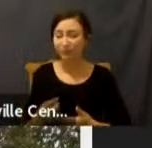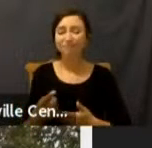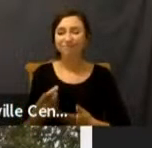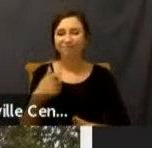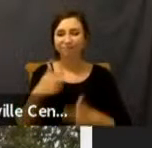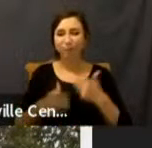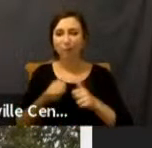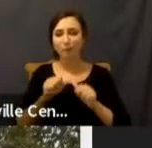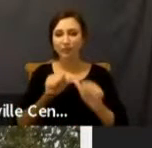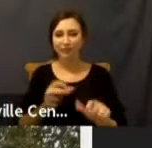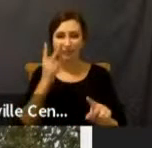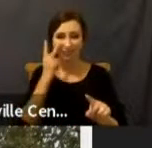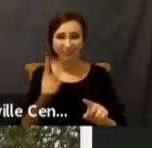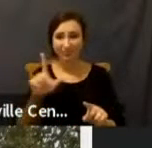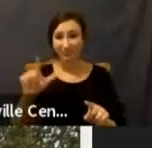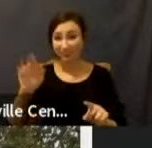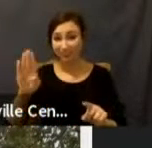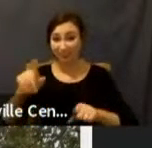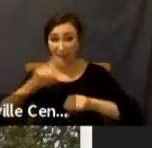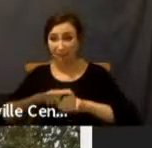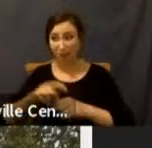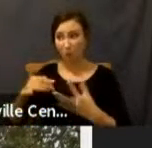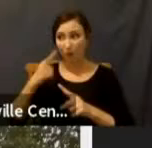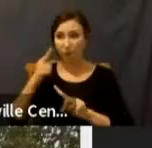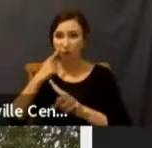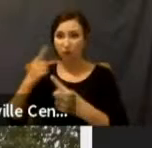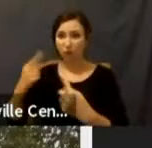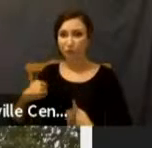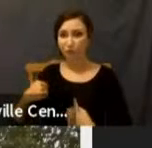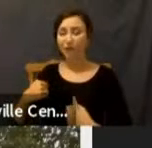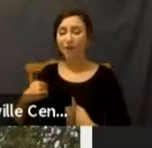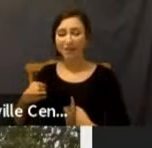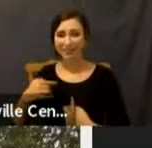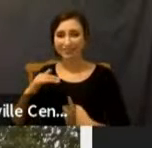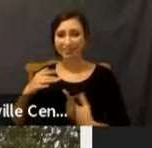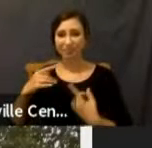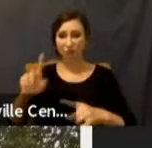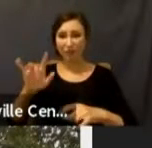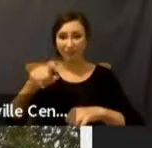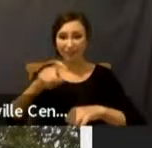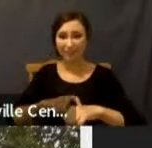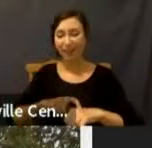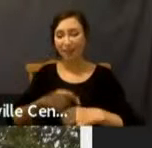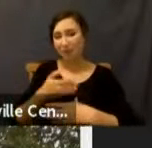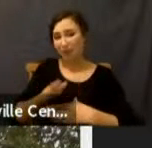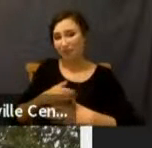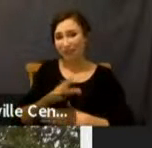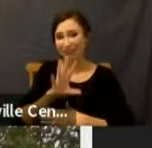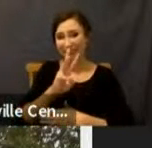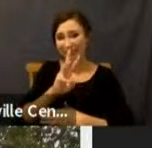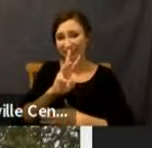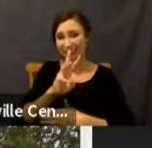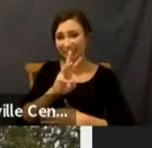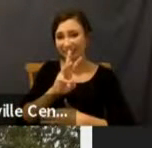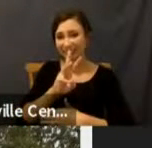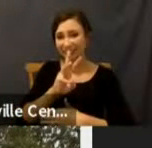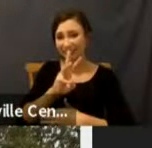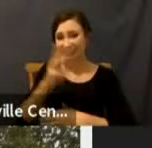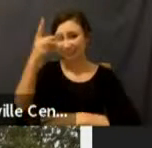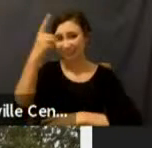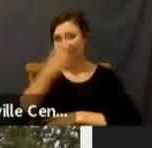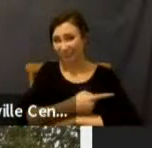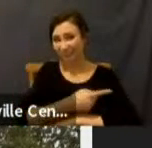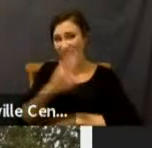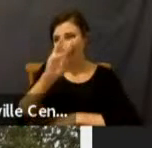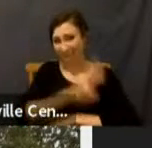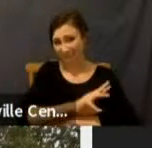to see is that lab turnaround time over this time period, it would continue to average 6 days across the